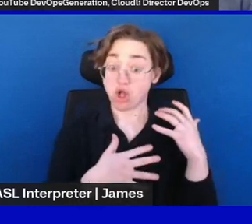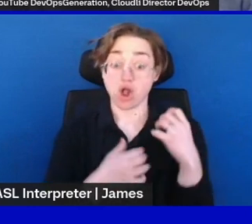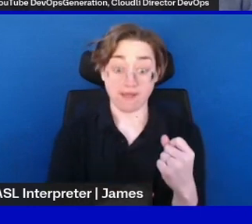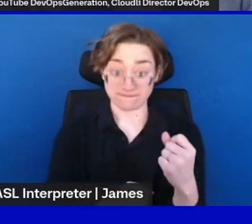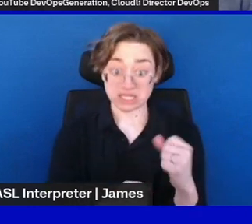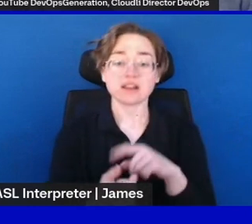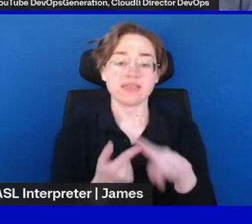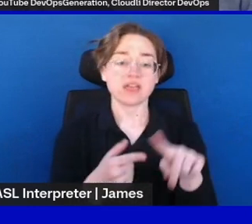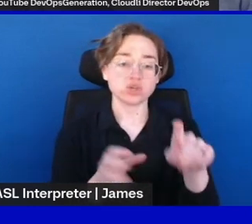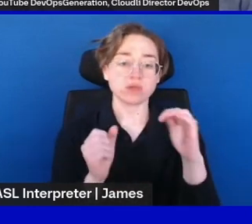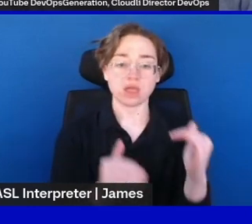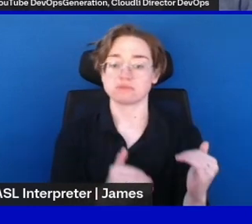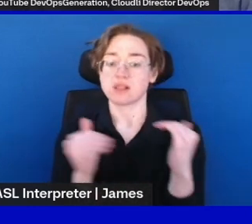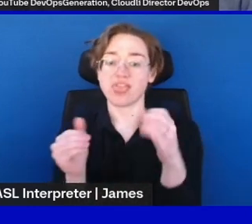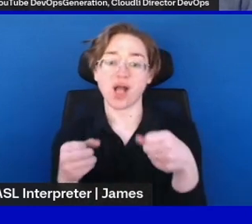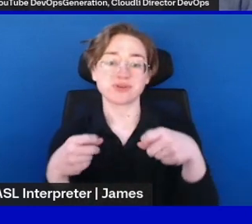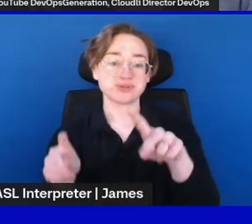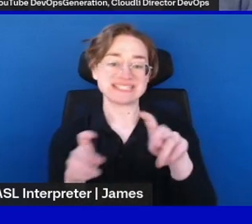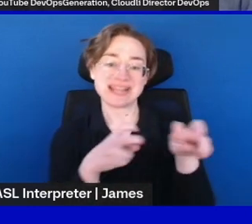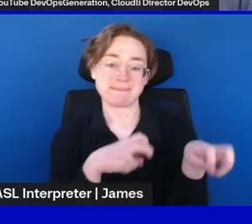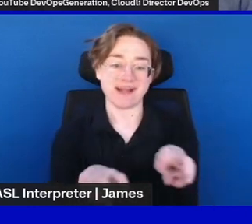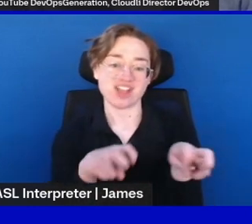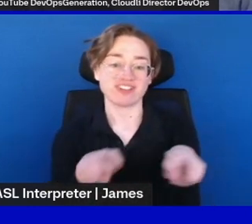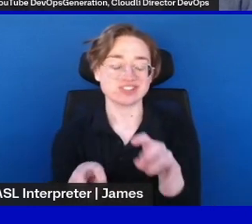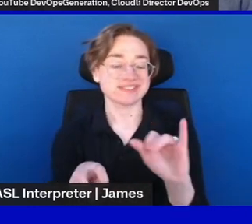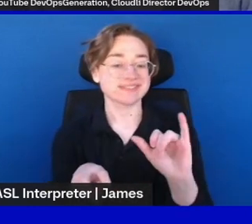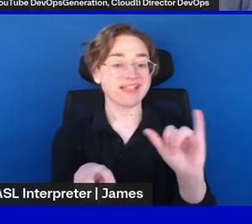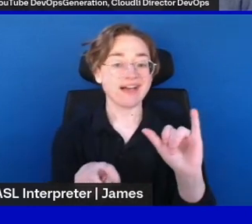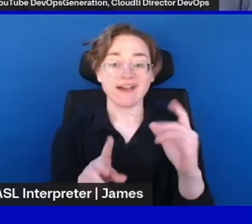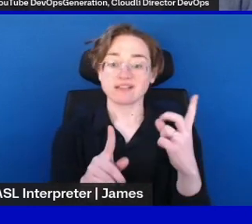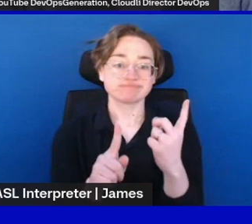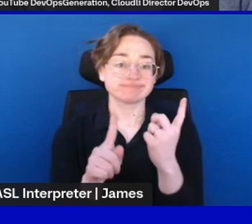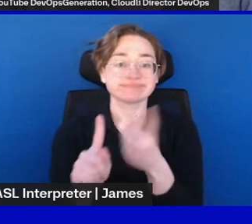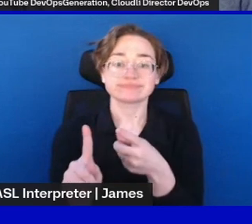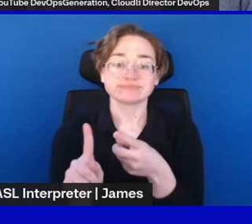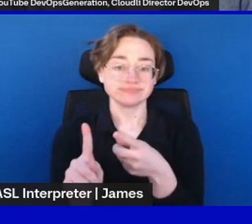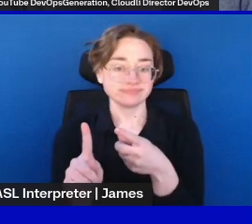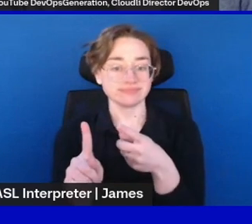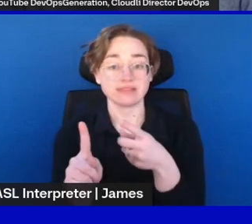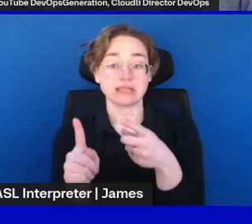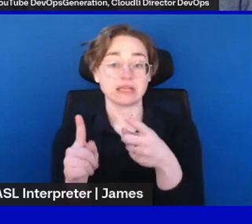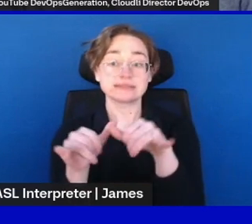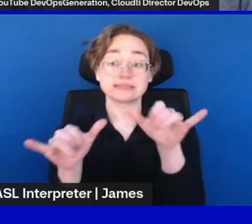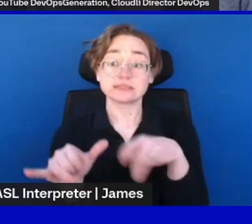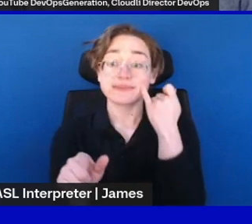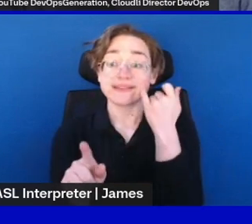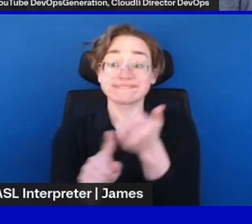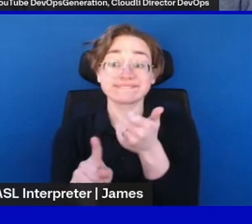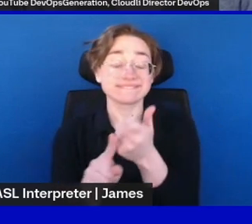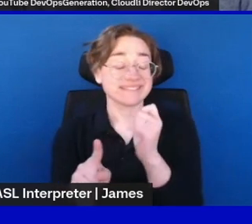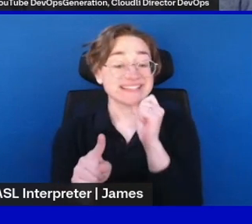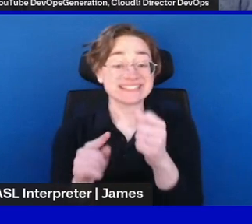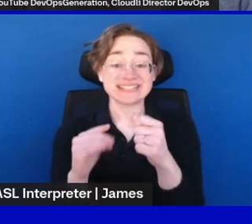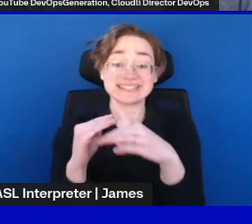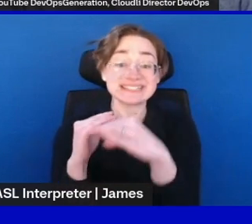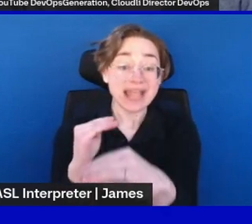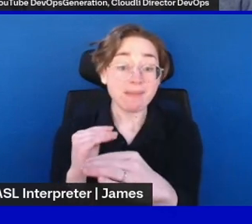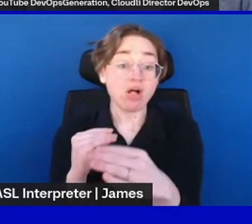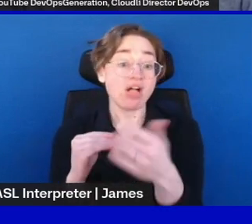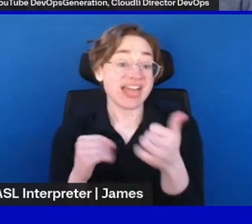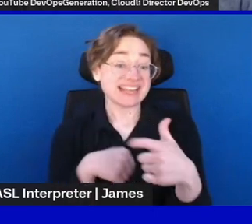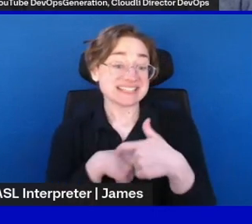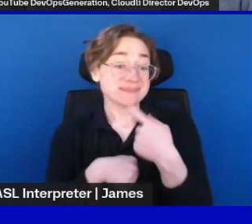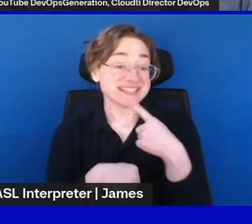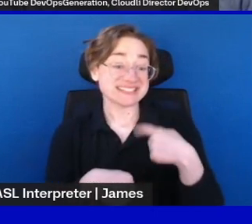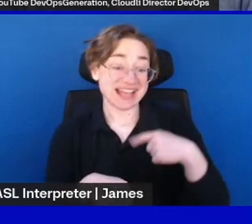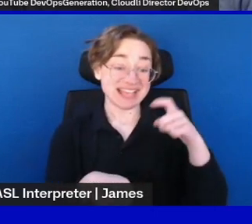to the opportunistic migrations, such as targeting unstable systems, or, anytime somebody says, I have to do a major update on this, or even a